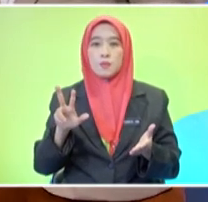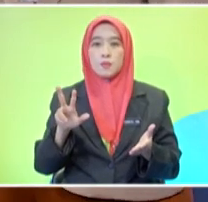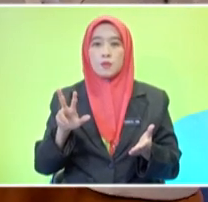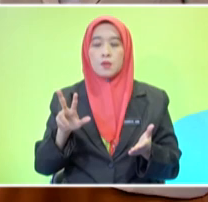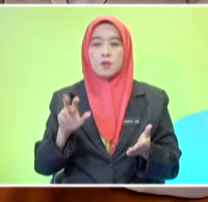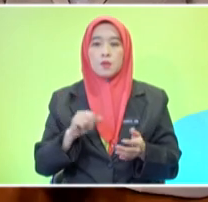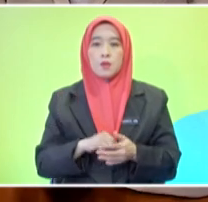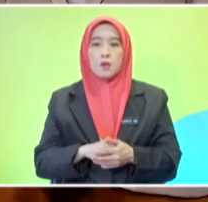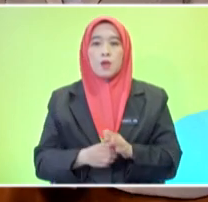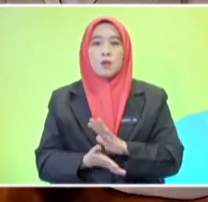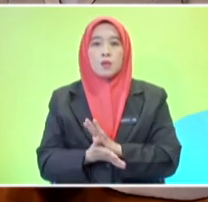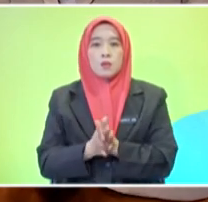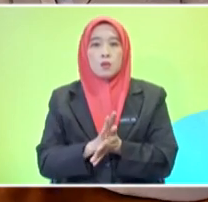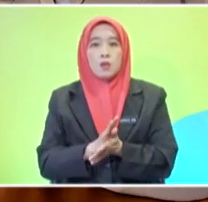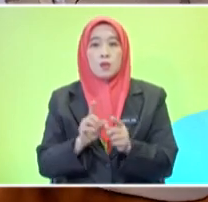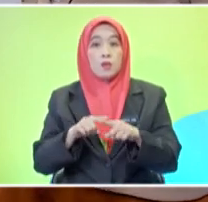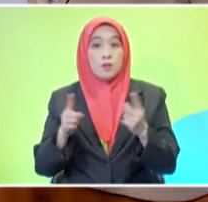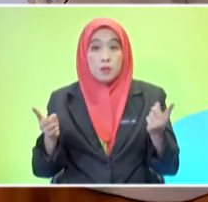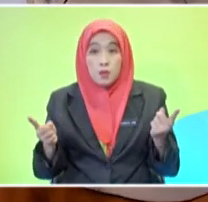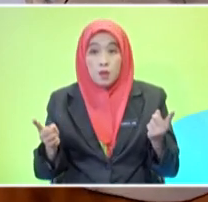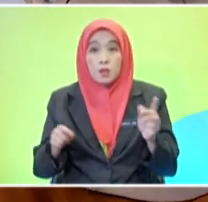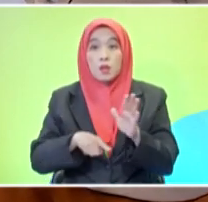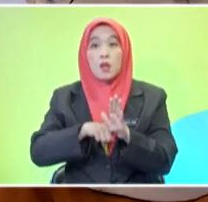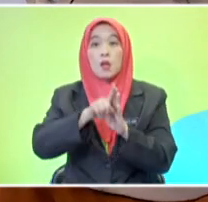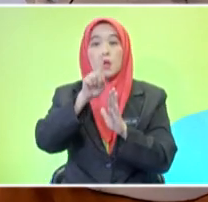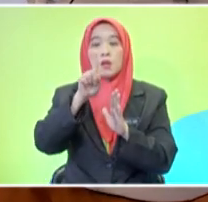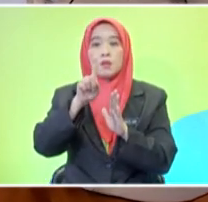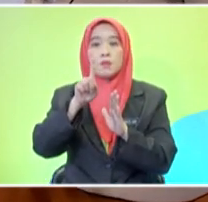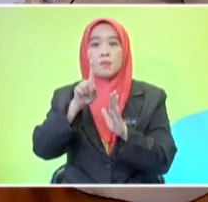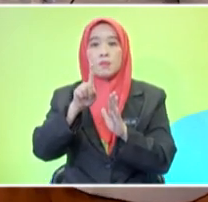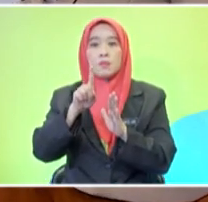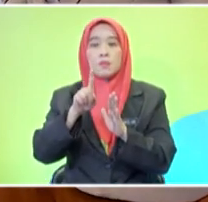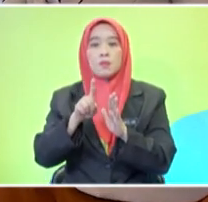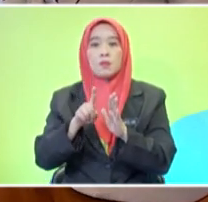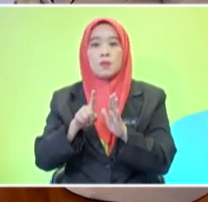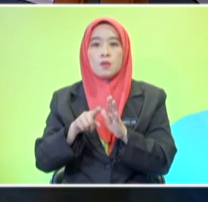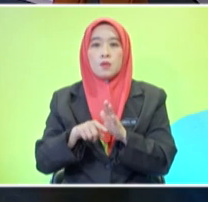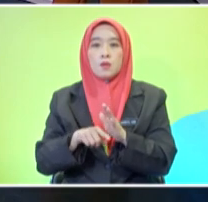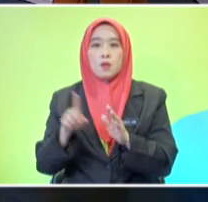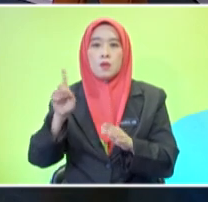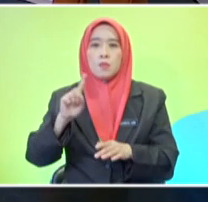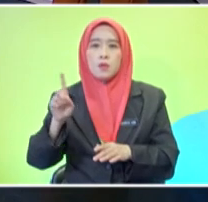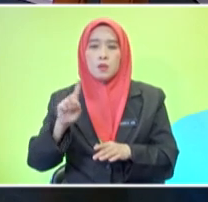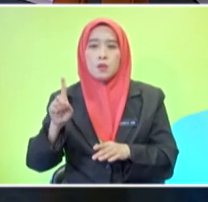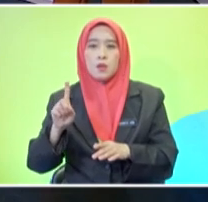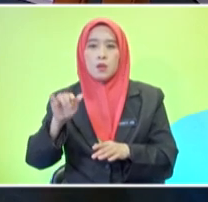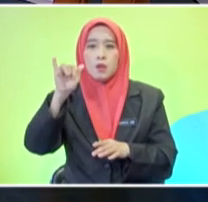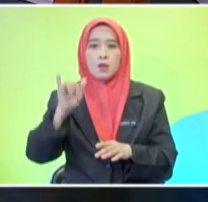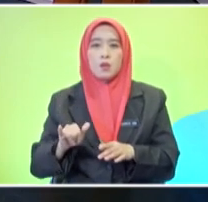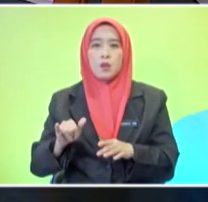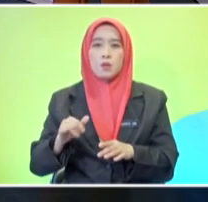go. So there's a difference in the height as well, correct? Yes. Nan? So, can you tell which one face more